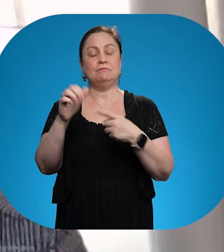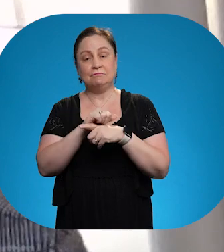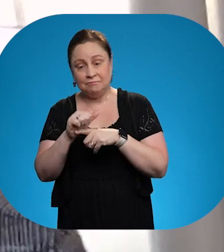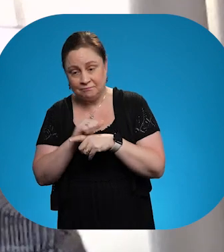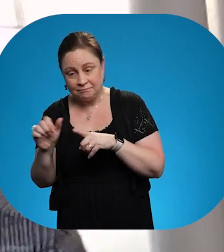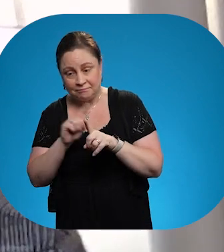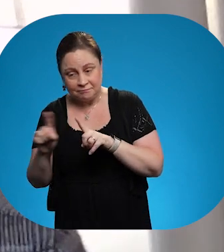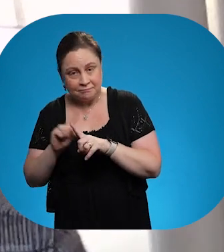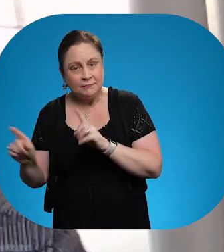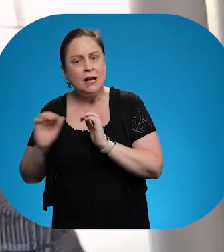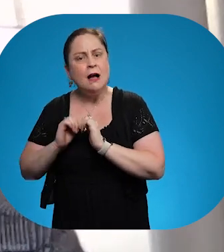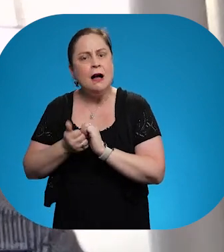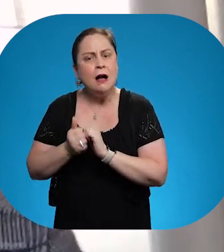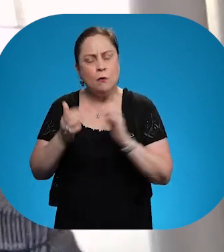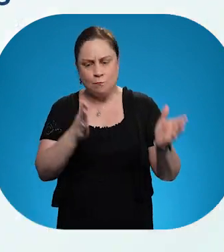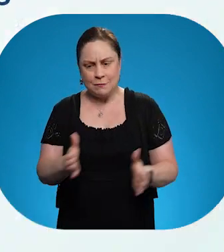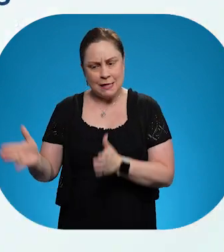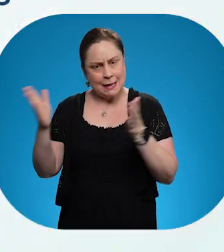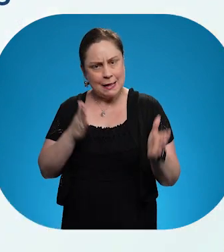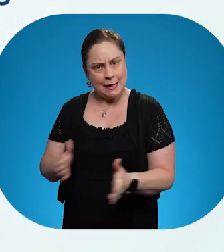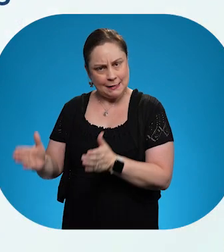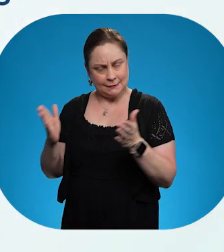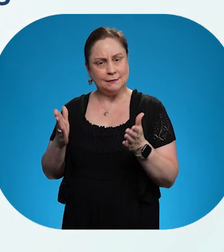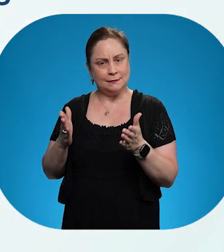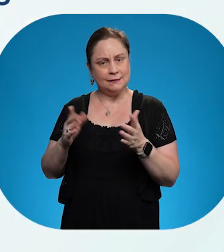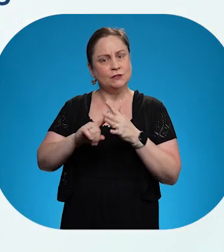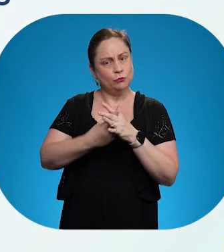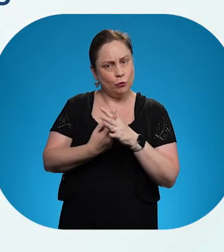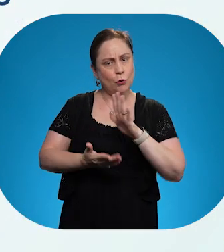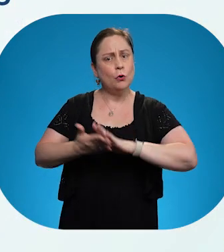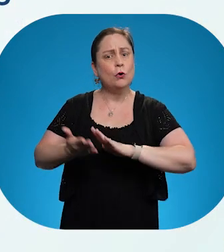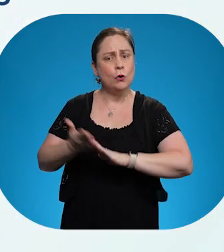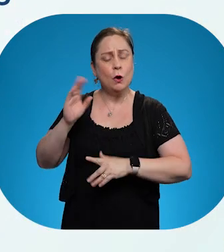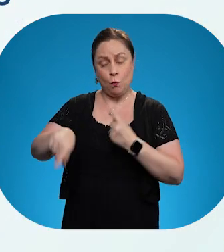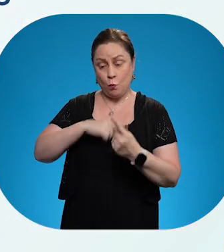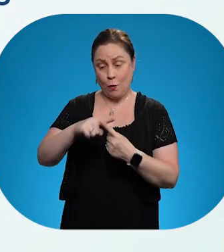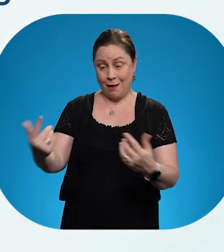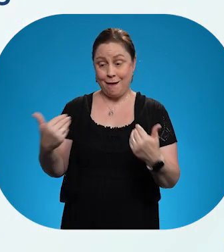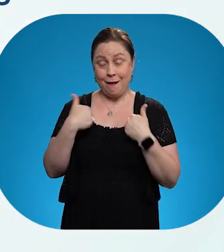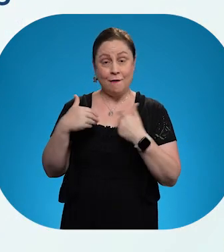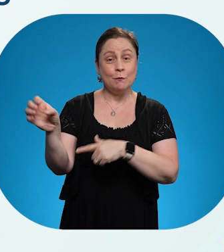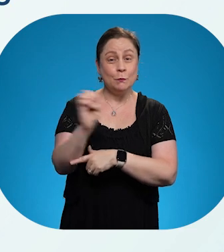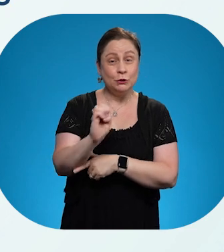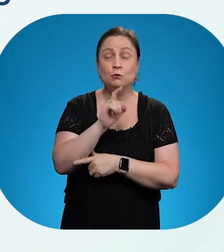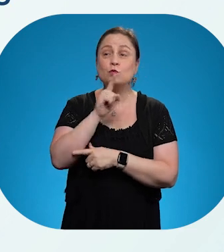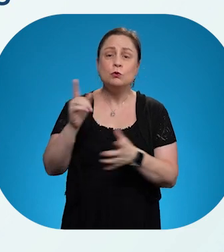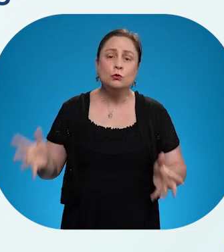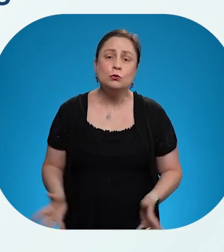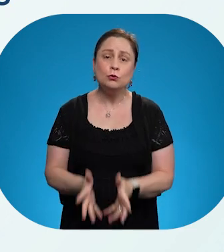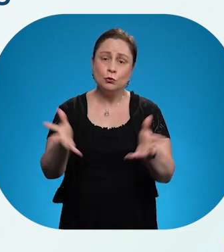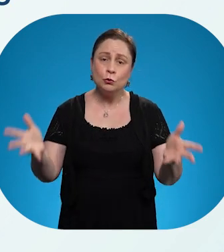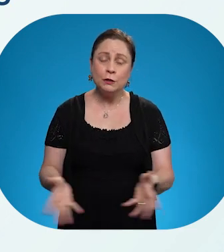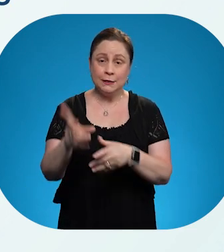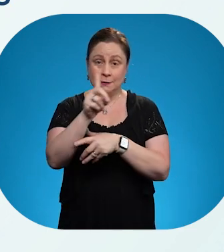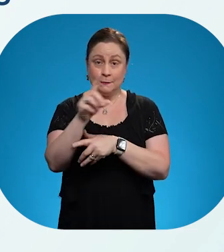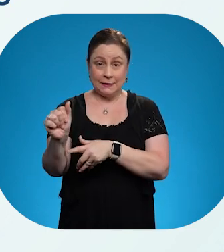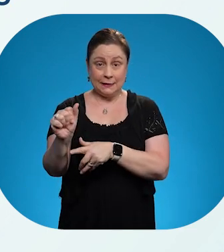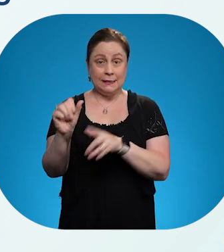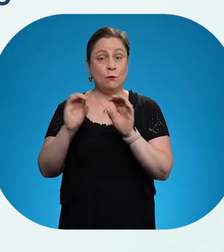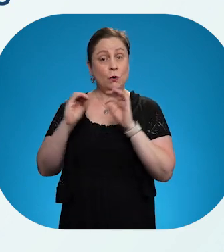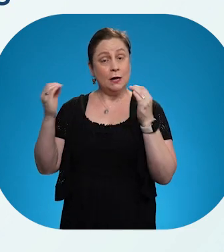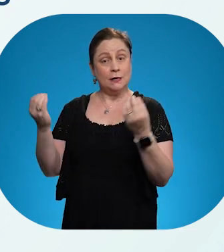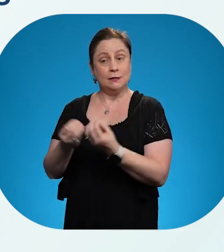help understand how these plans are operationalized when there's an emergency. And we really encourage